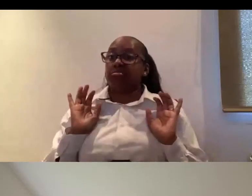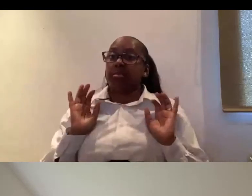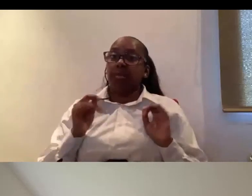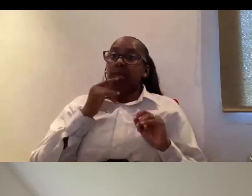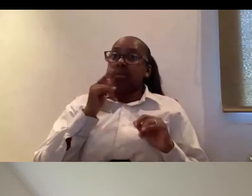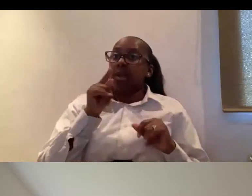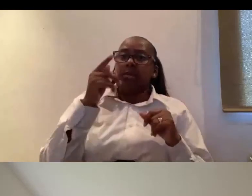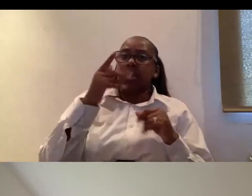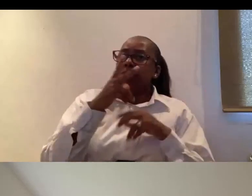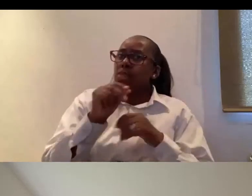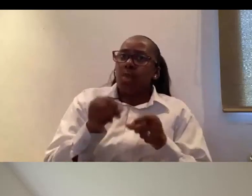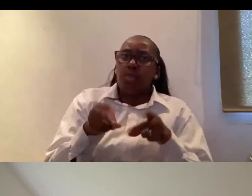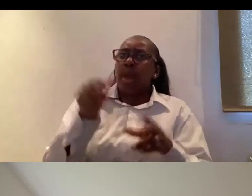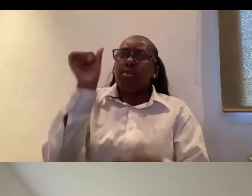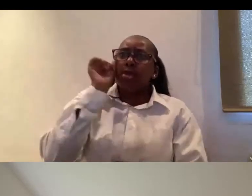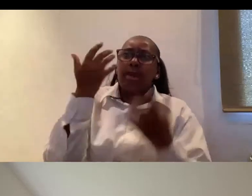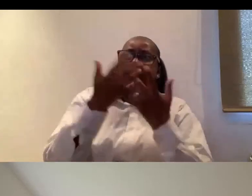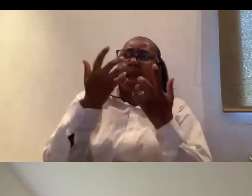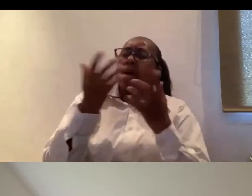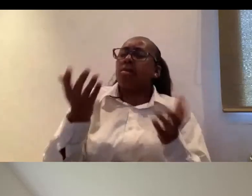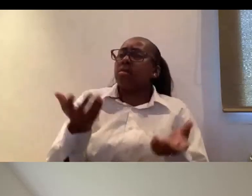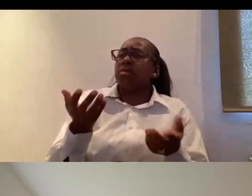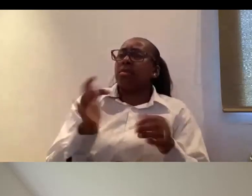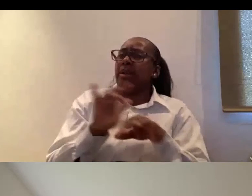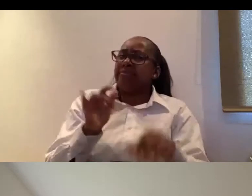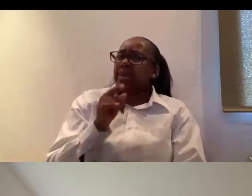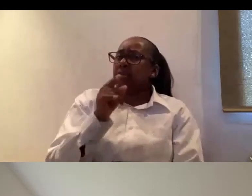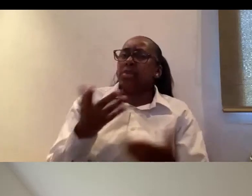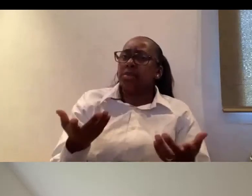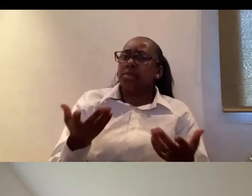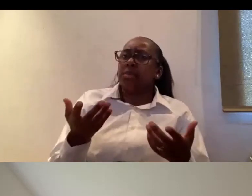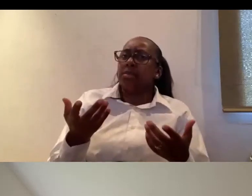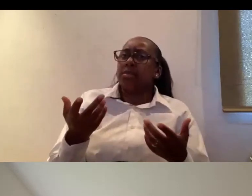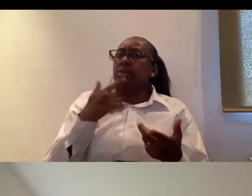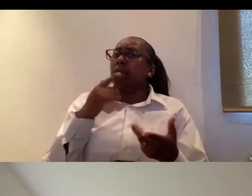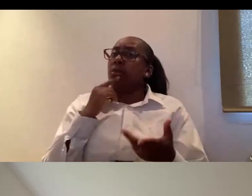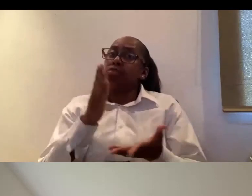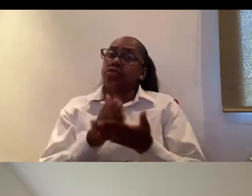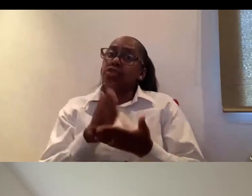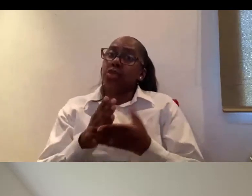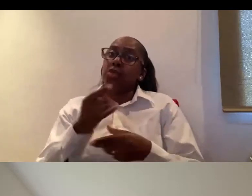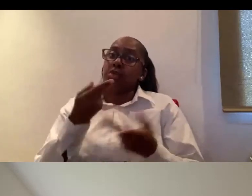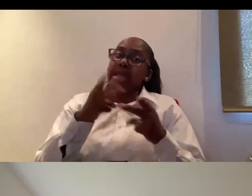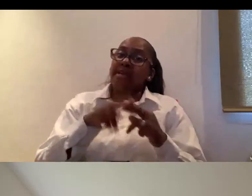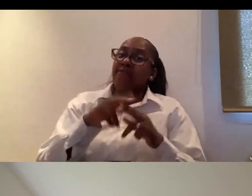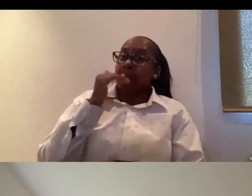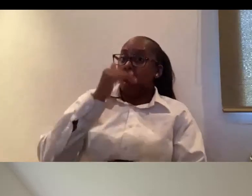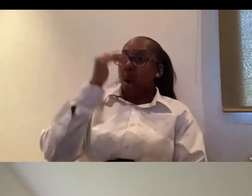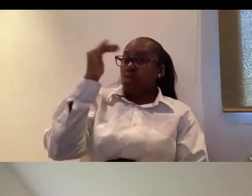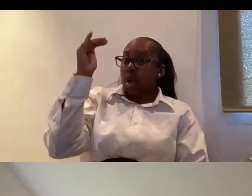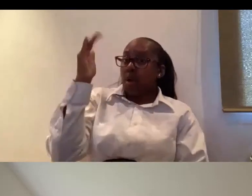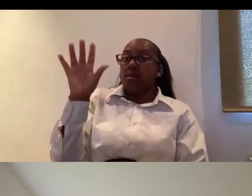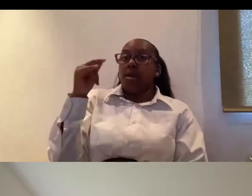you have no way of knowing how it is going to affect you. So although it is true that if you are older and